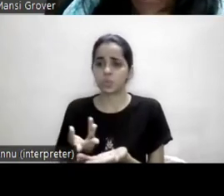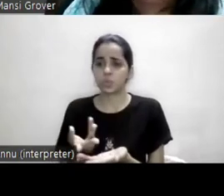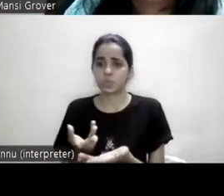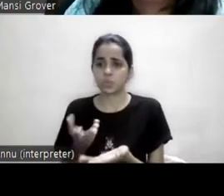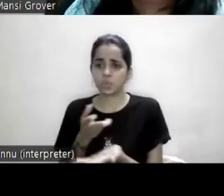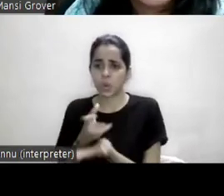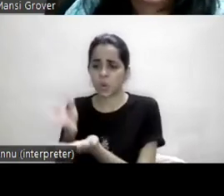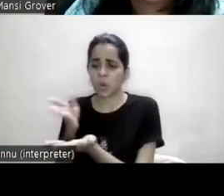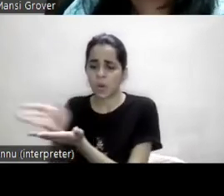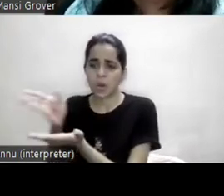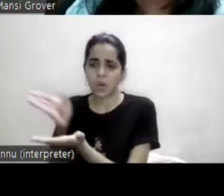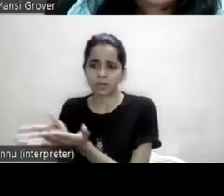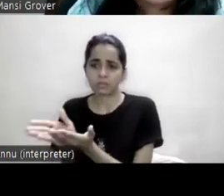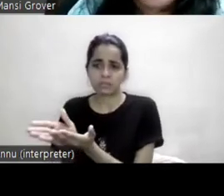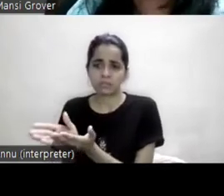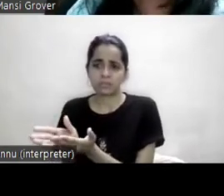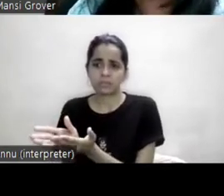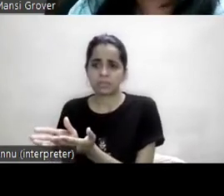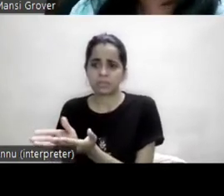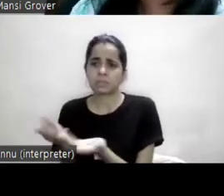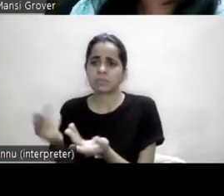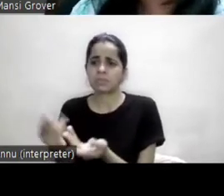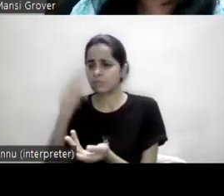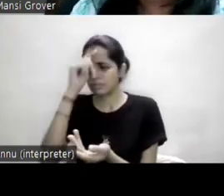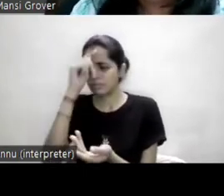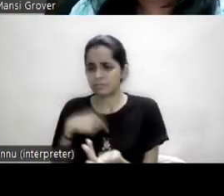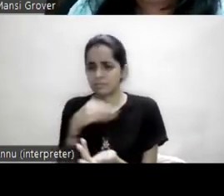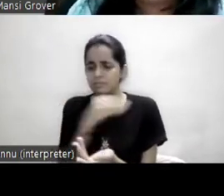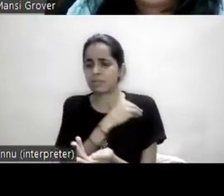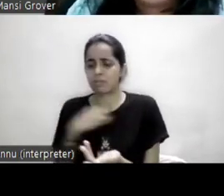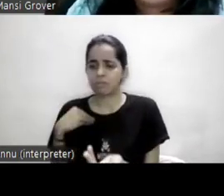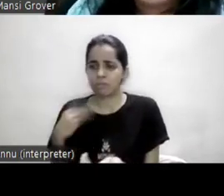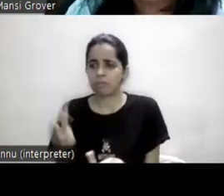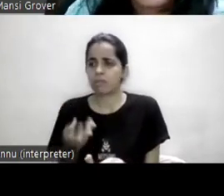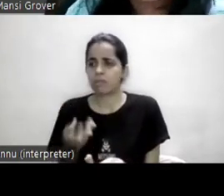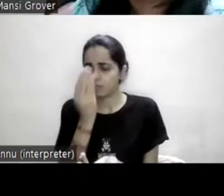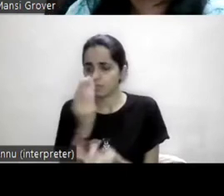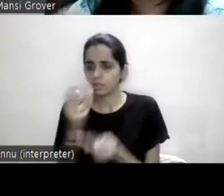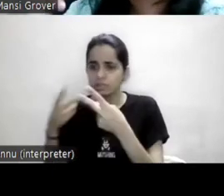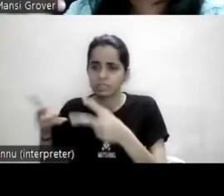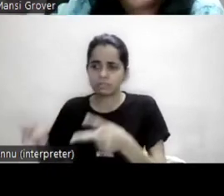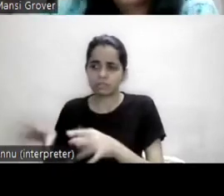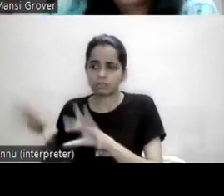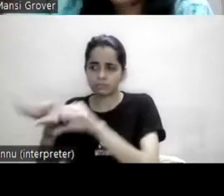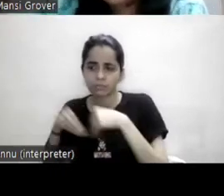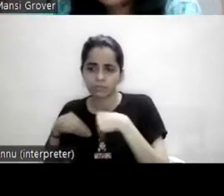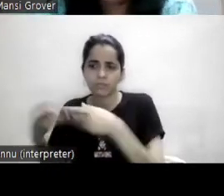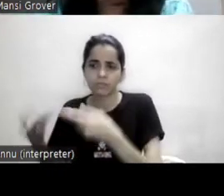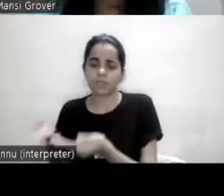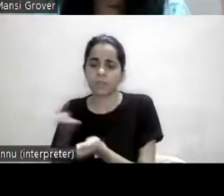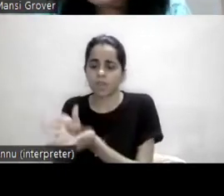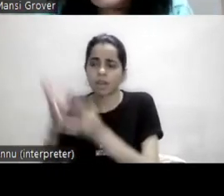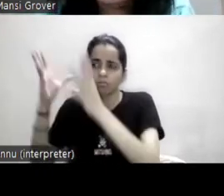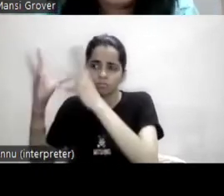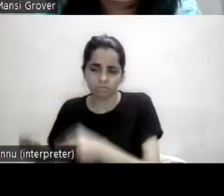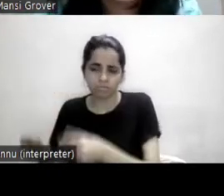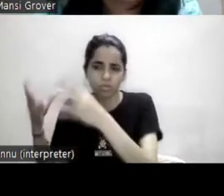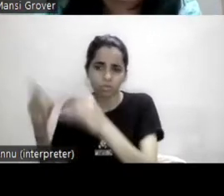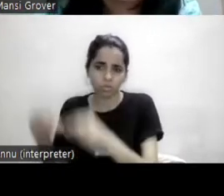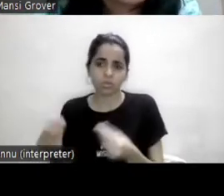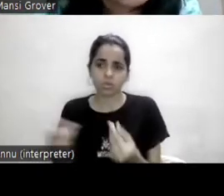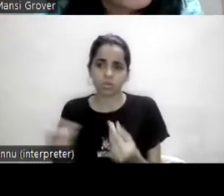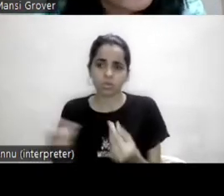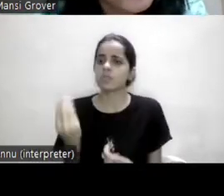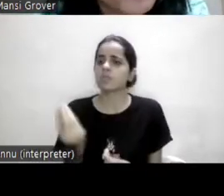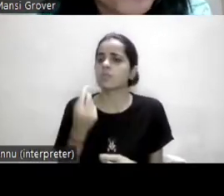these religious shrines, or, you know, to these religious people to get yourself cured. Something we see in our, you